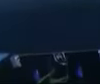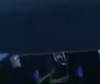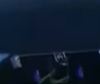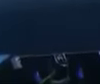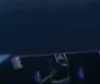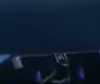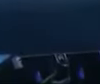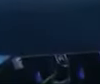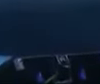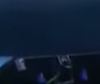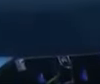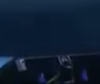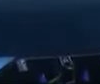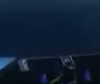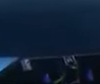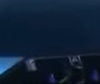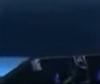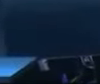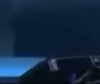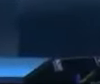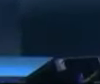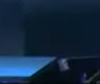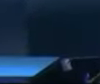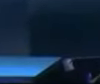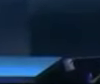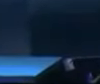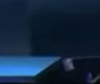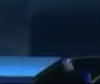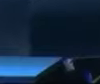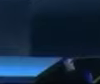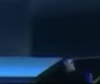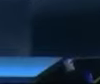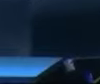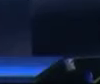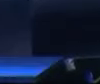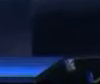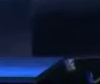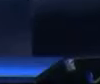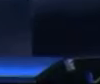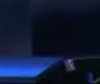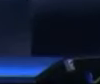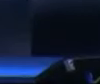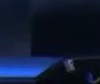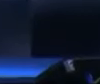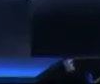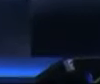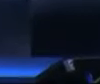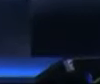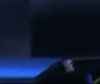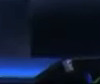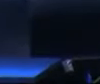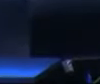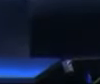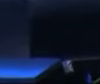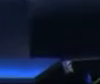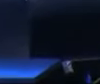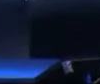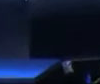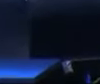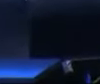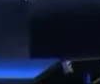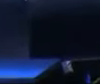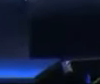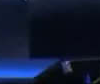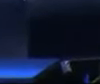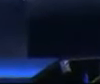Hallelujah. In the name of Jesus Christ. In the name of Jesus Christ. In